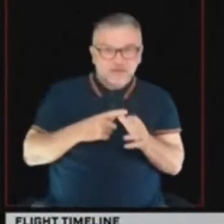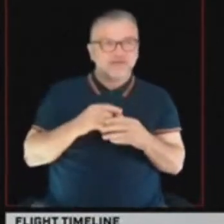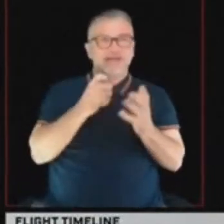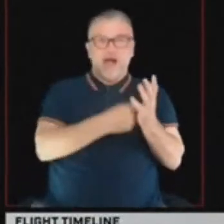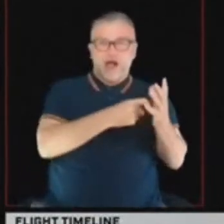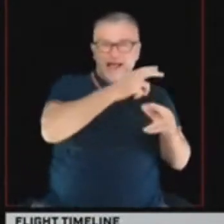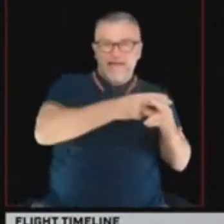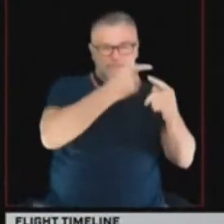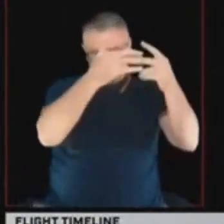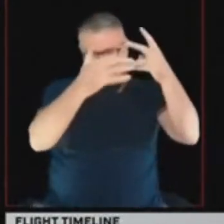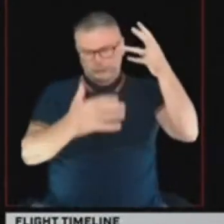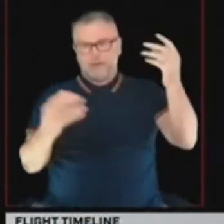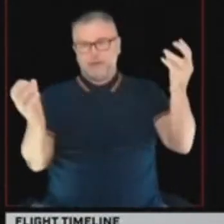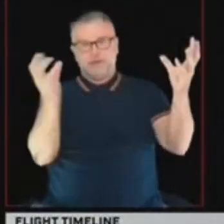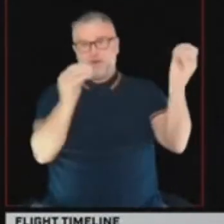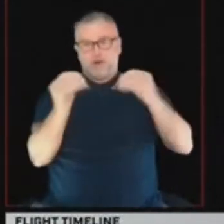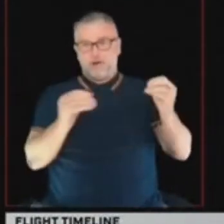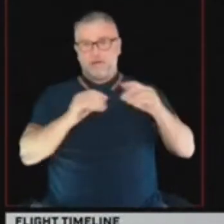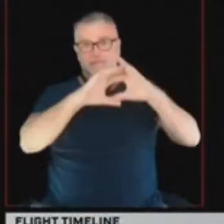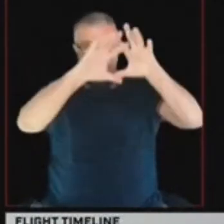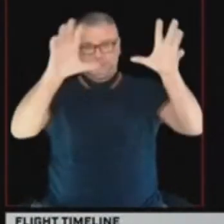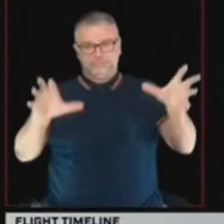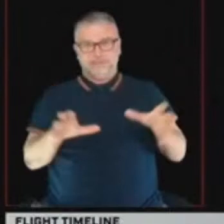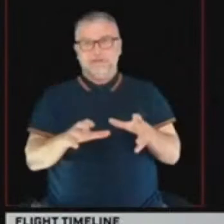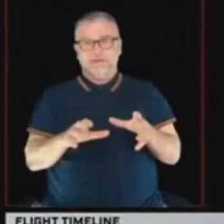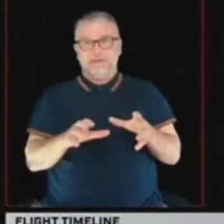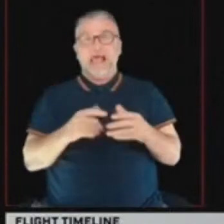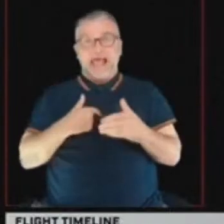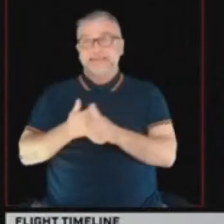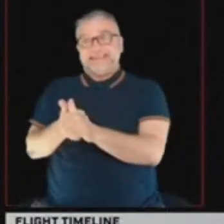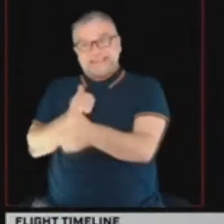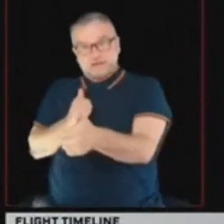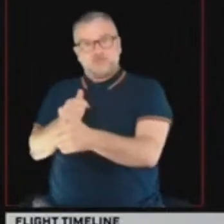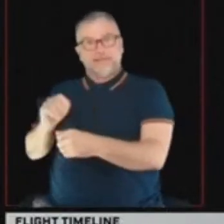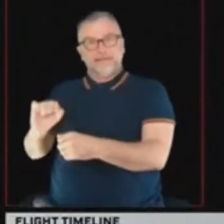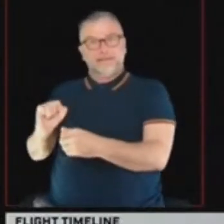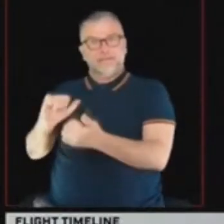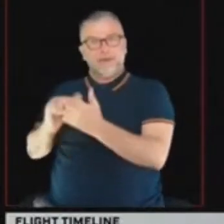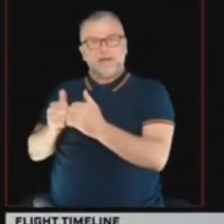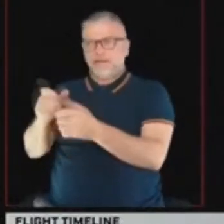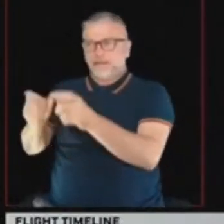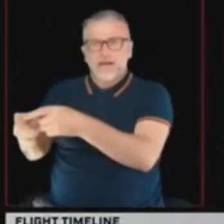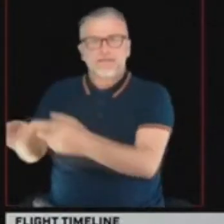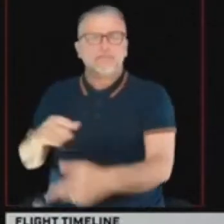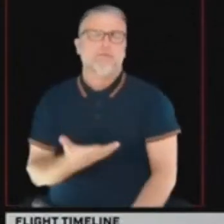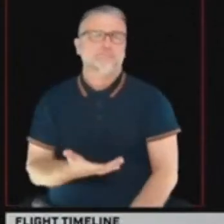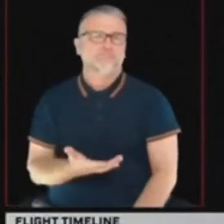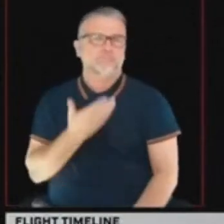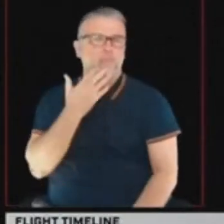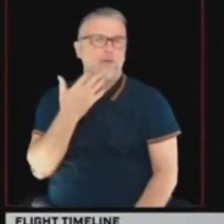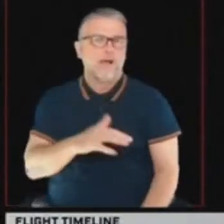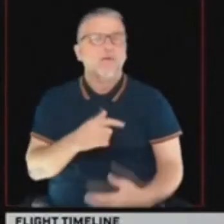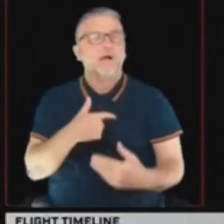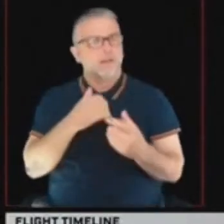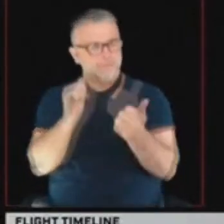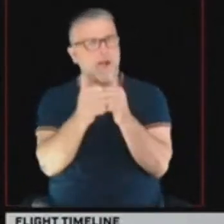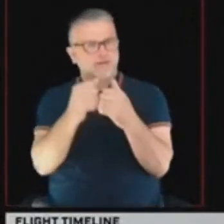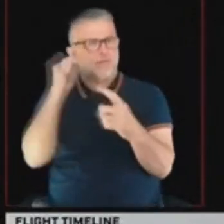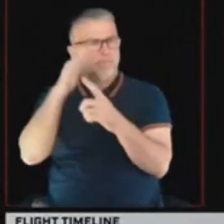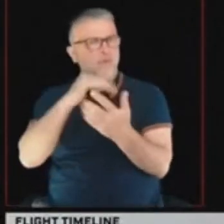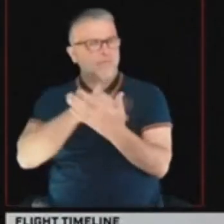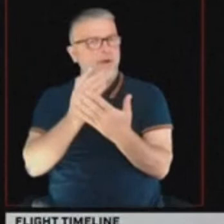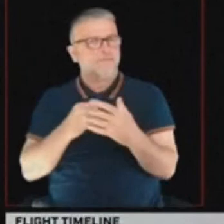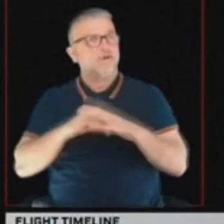goes on and on and on, not to mention our industry partners. So yeah, partnership was a key part of this entire